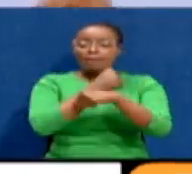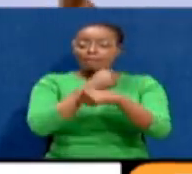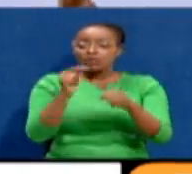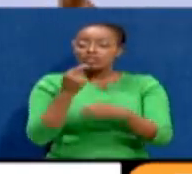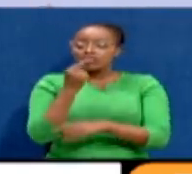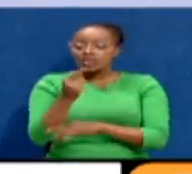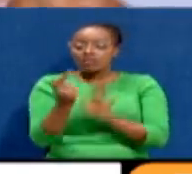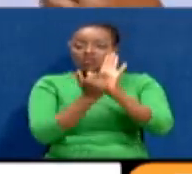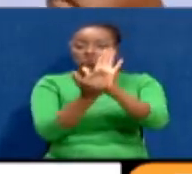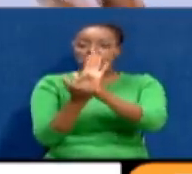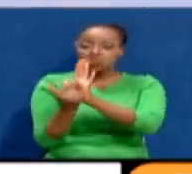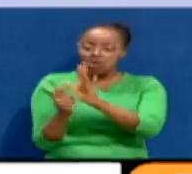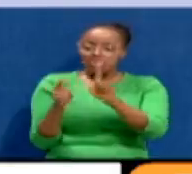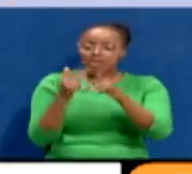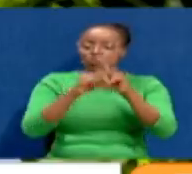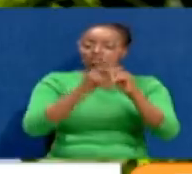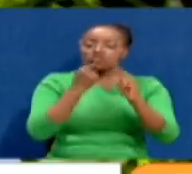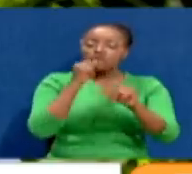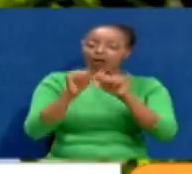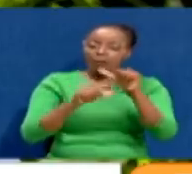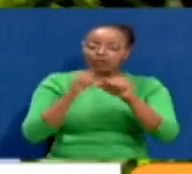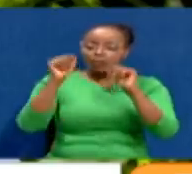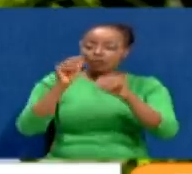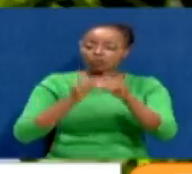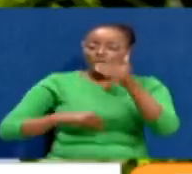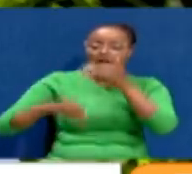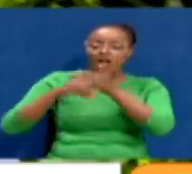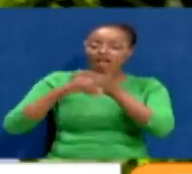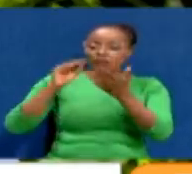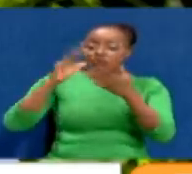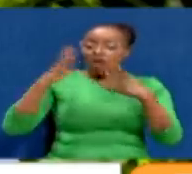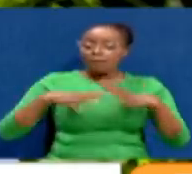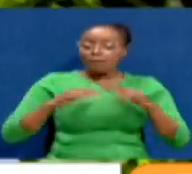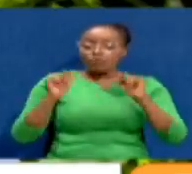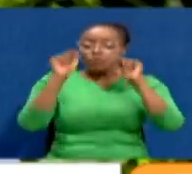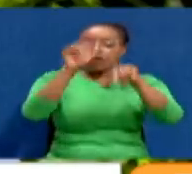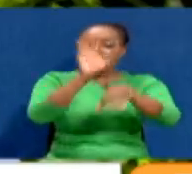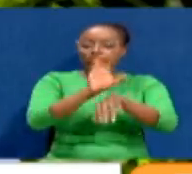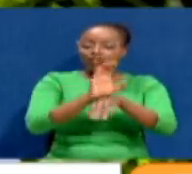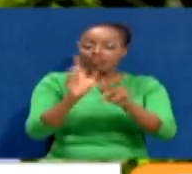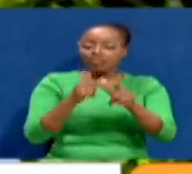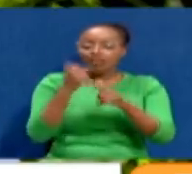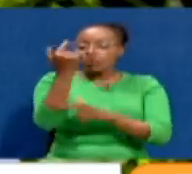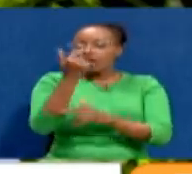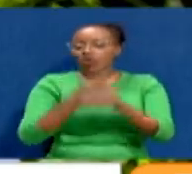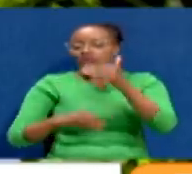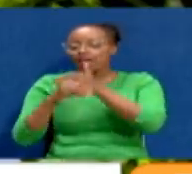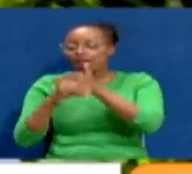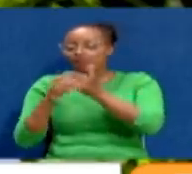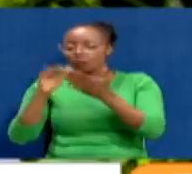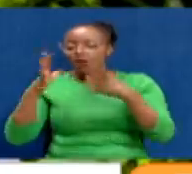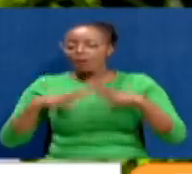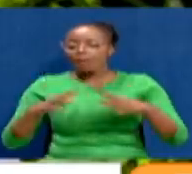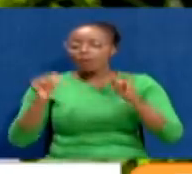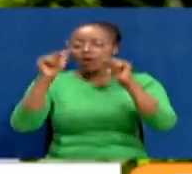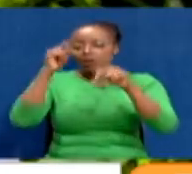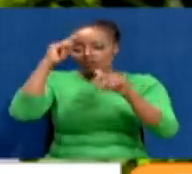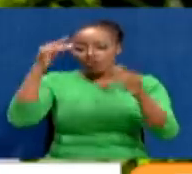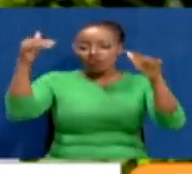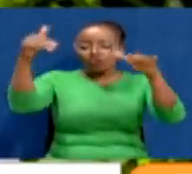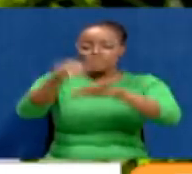mixed signals. When you start talking of you can increase the number attending to churches, you can now increase the number attending